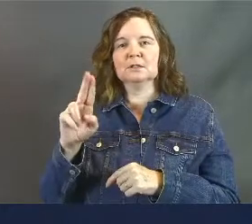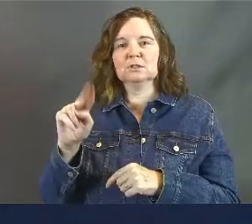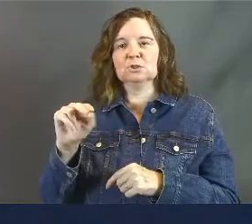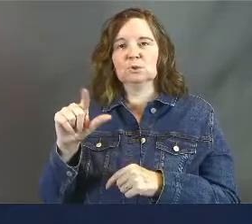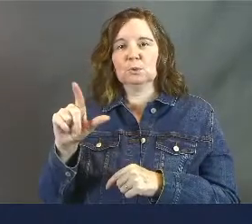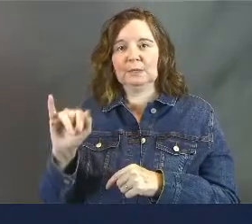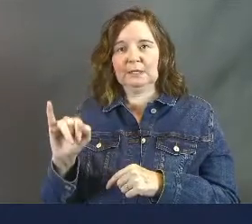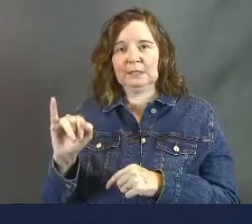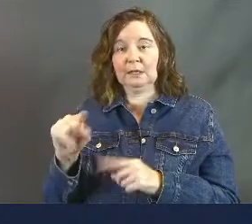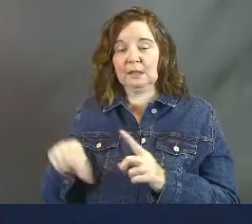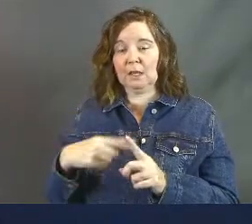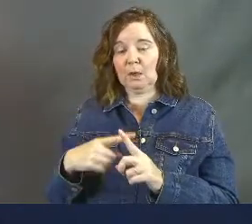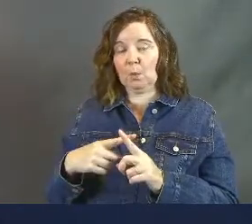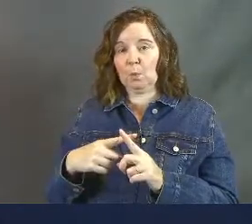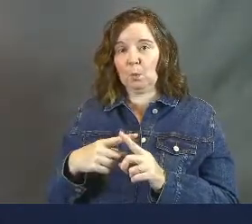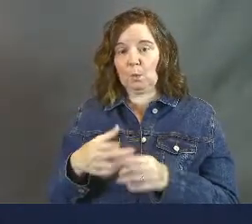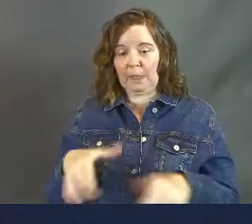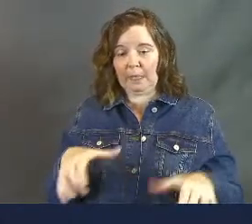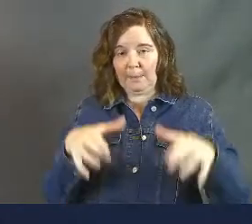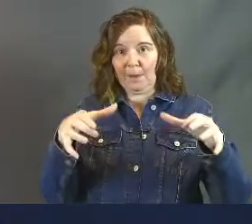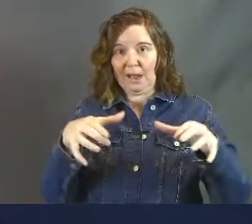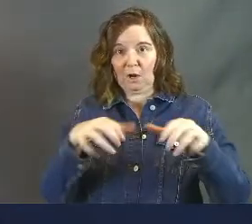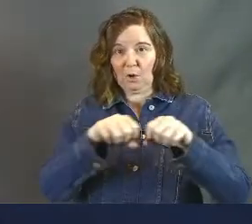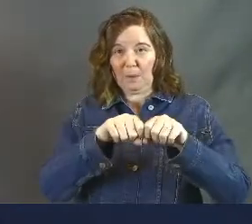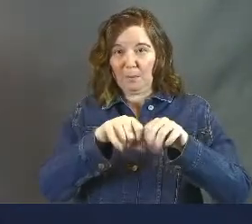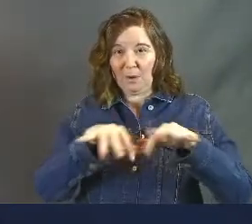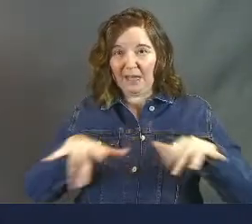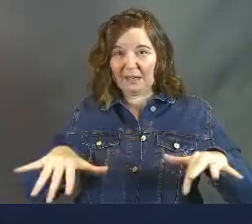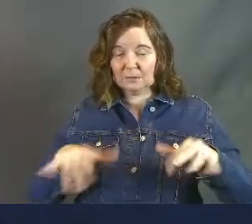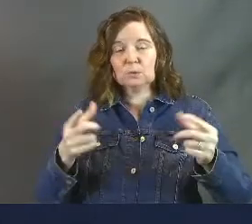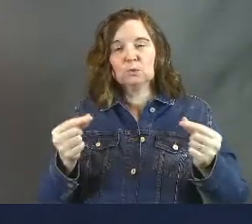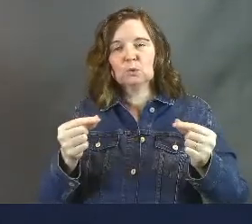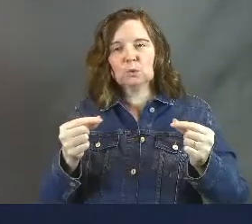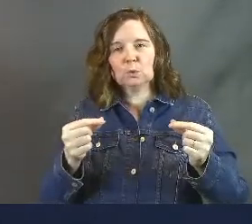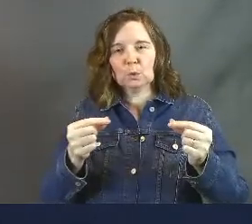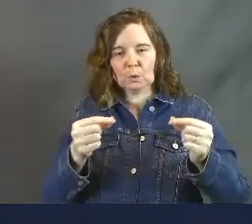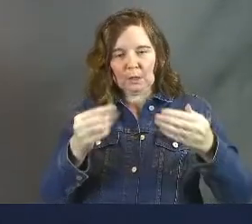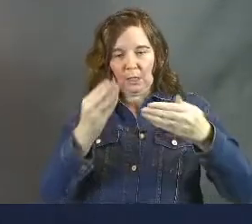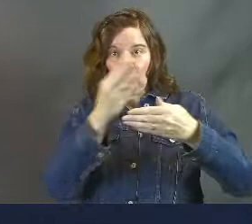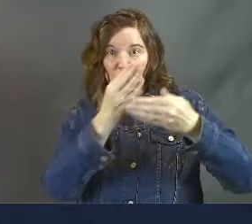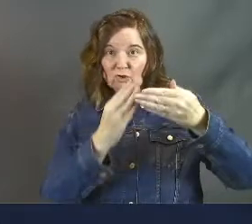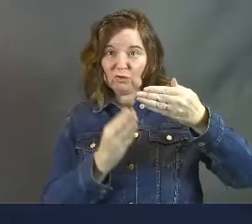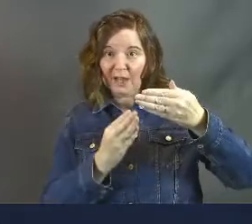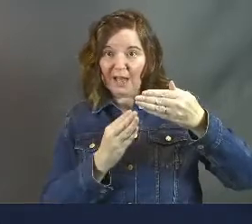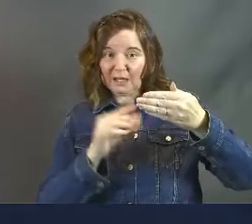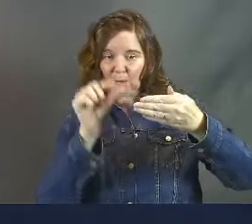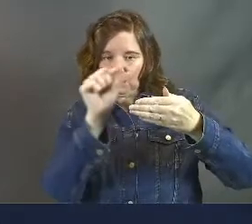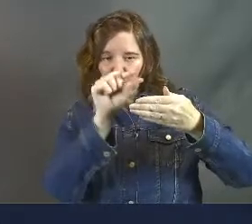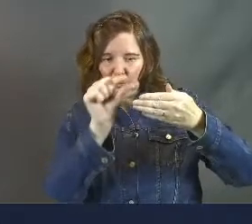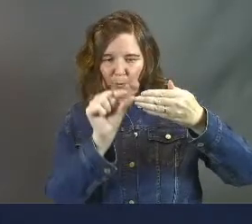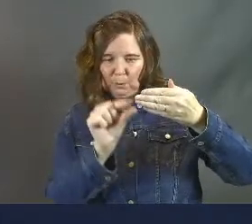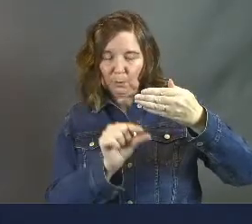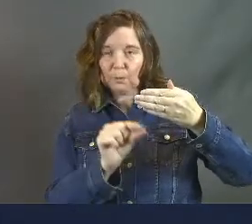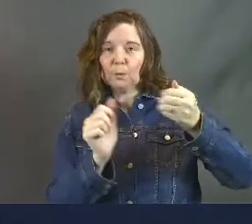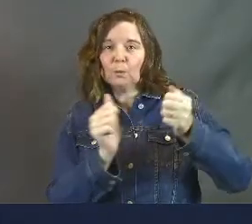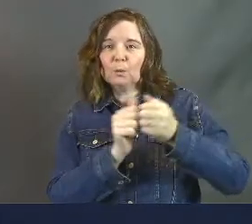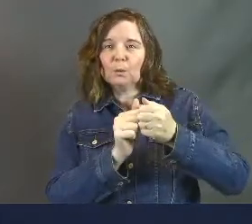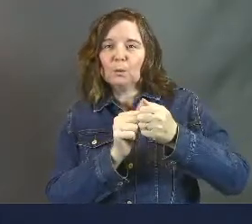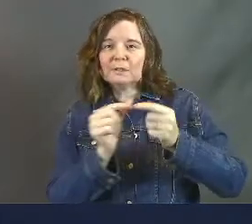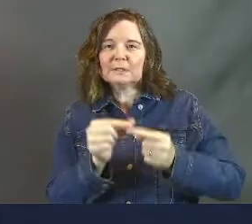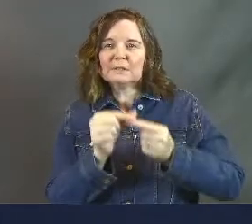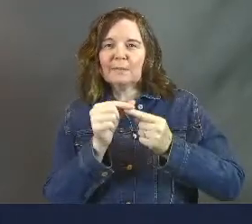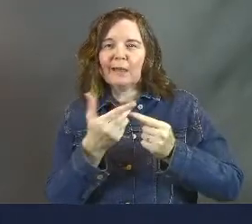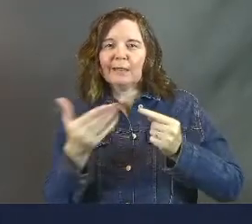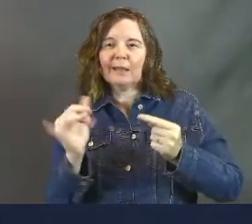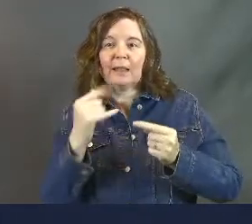there is that when pottery breaks, what they do is they come and they fill the cracks in as they repair that pottery. They fill it in with